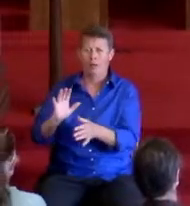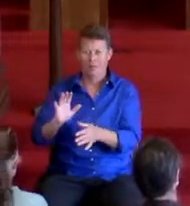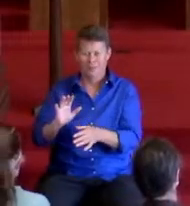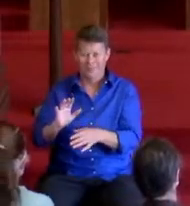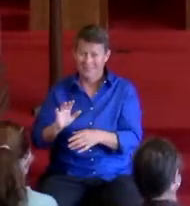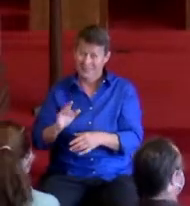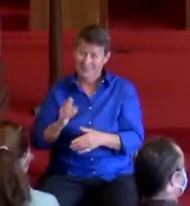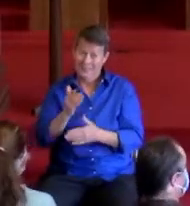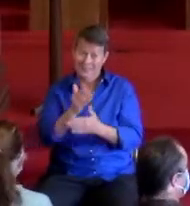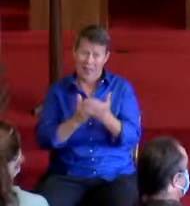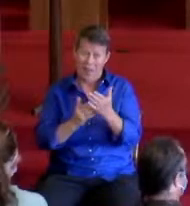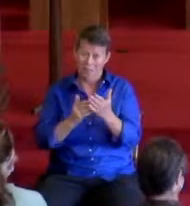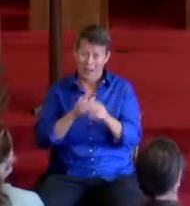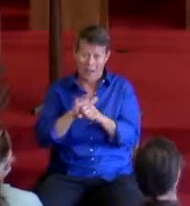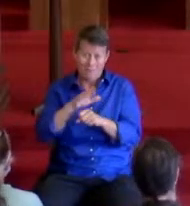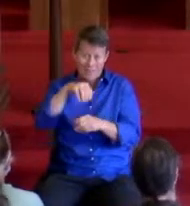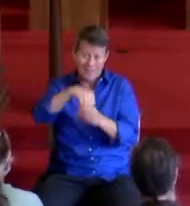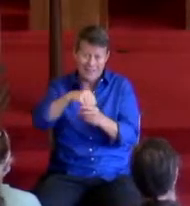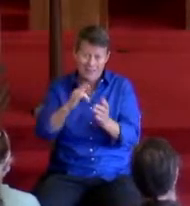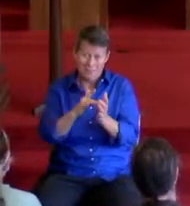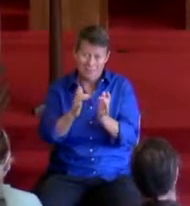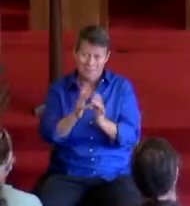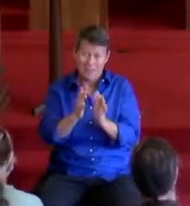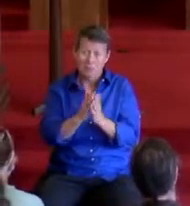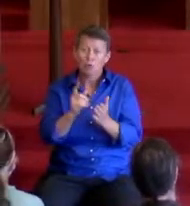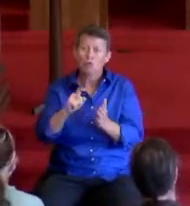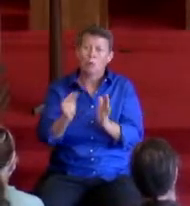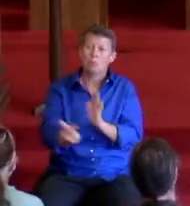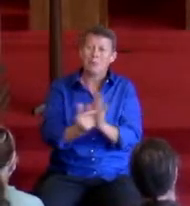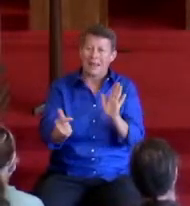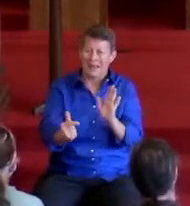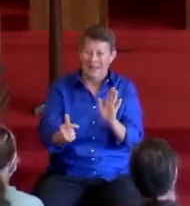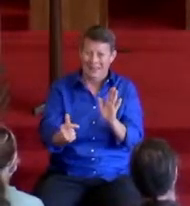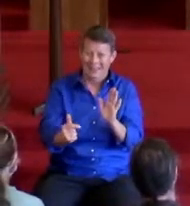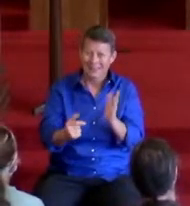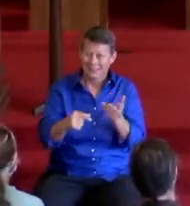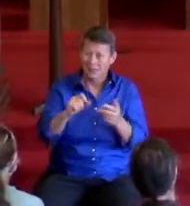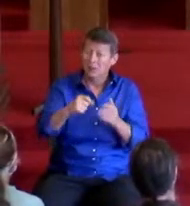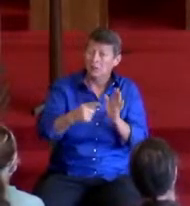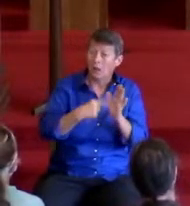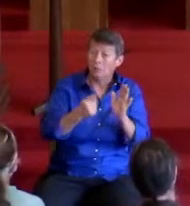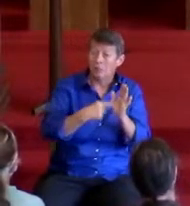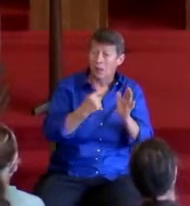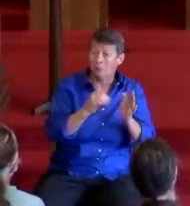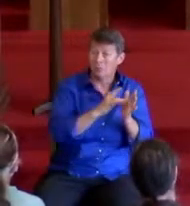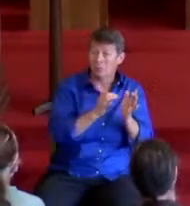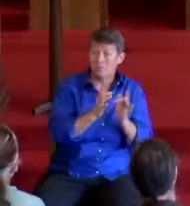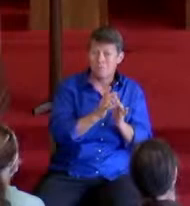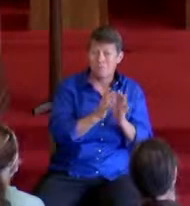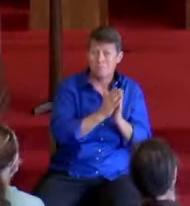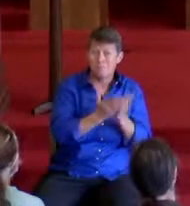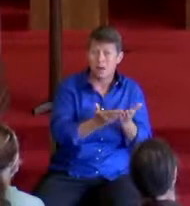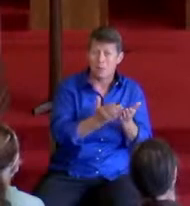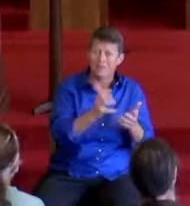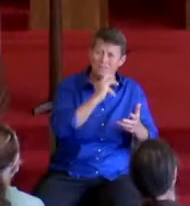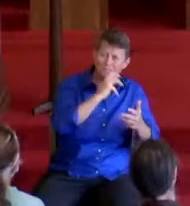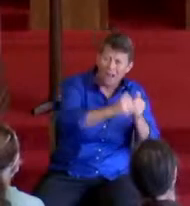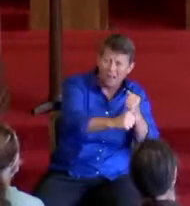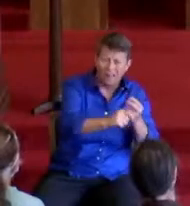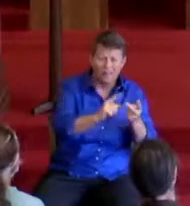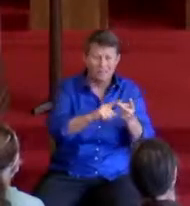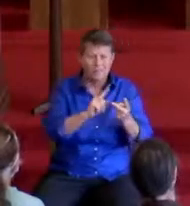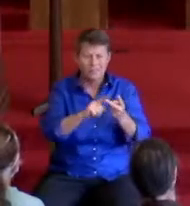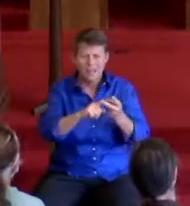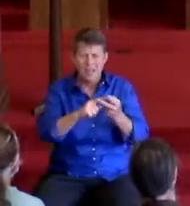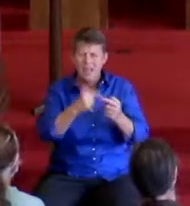content. When you think about it, the Bible is sometimes violent. It seeks retribution against enemies, portrays